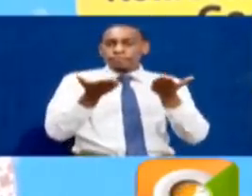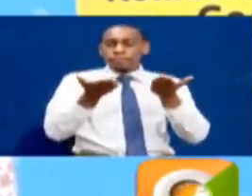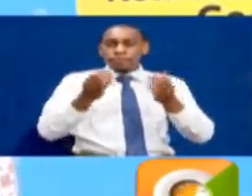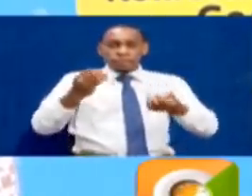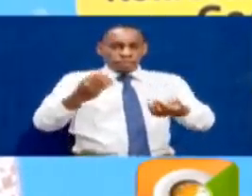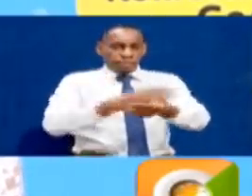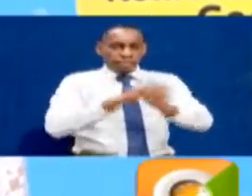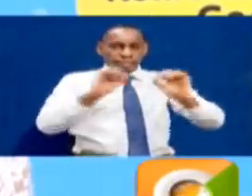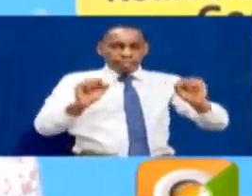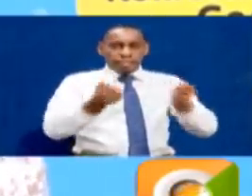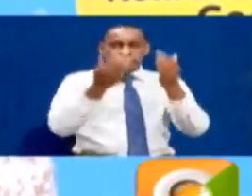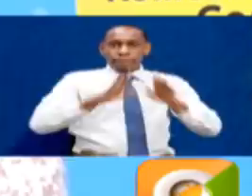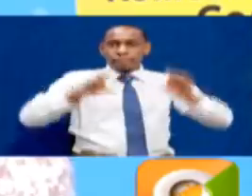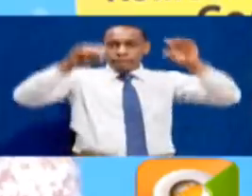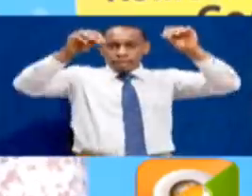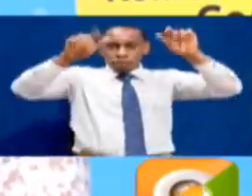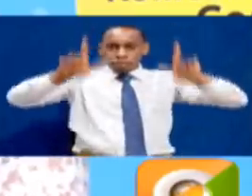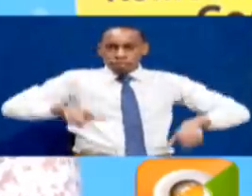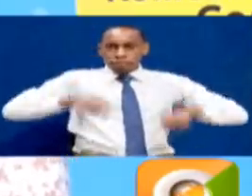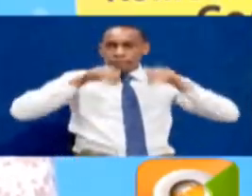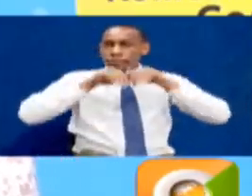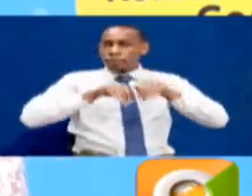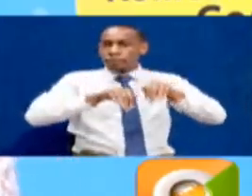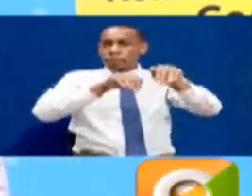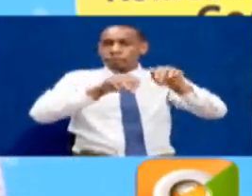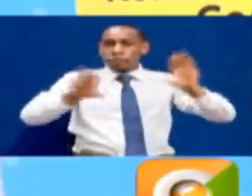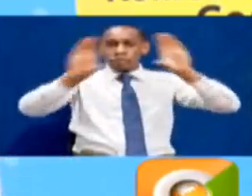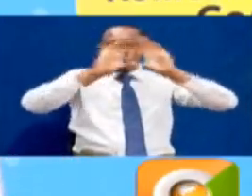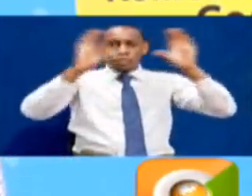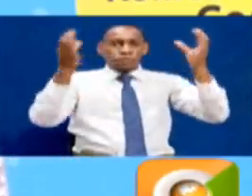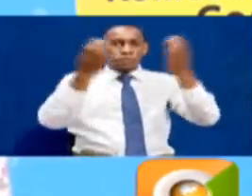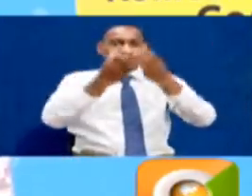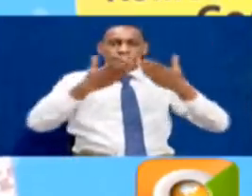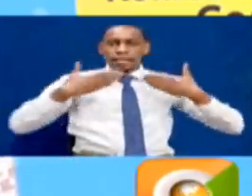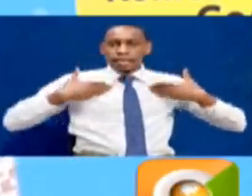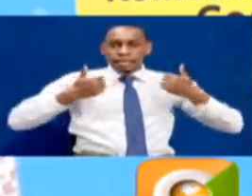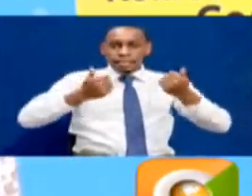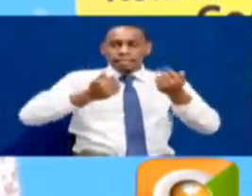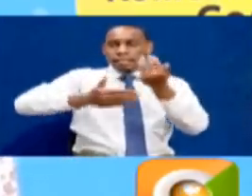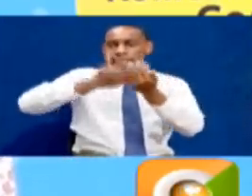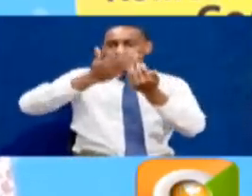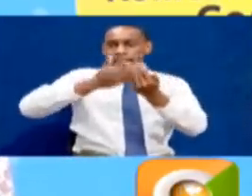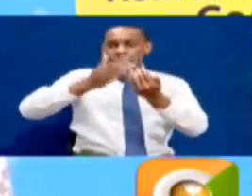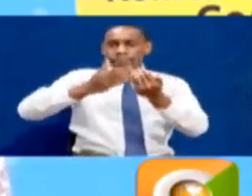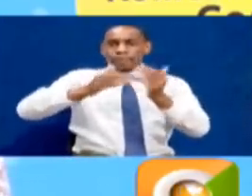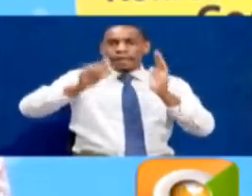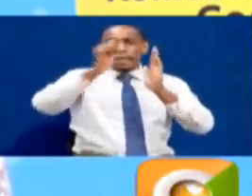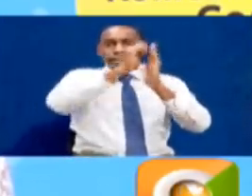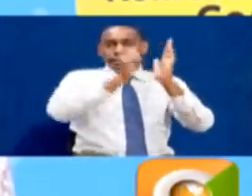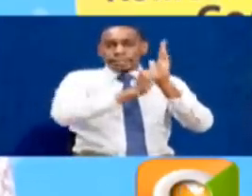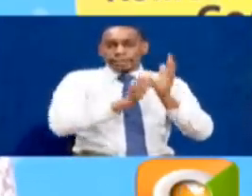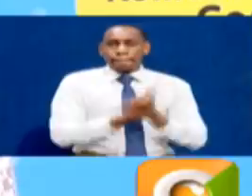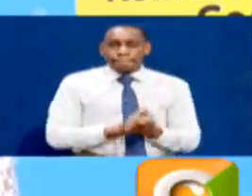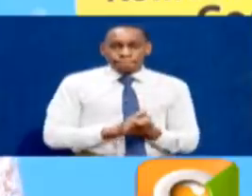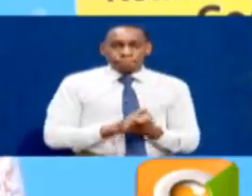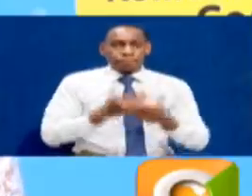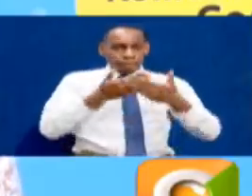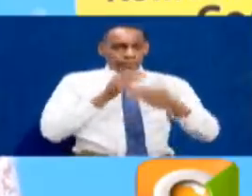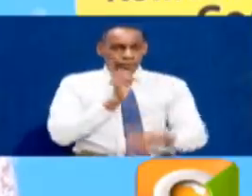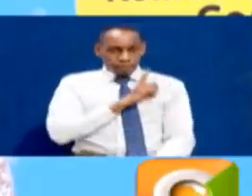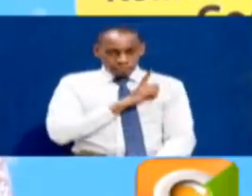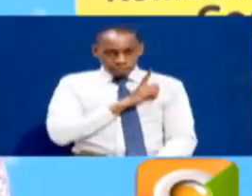cancer survivors' quality of life in line with the Universal Health Coverage Agenda. In